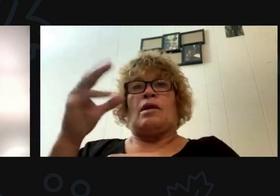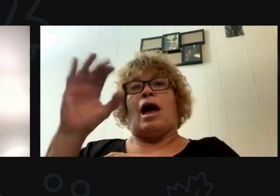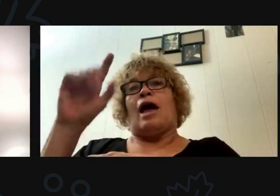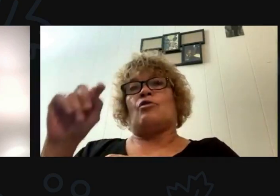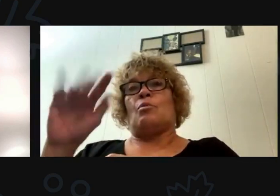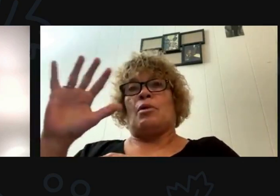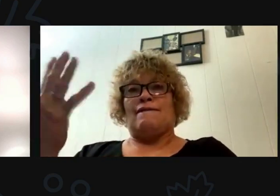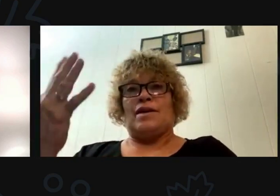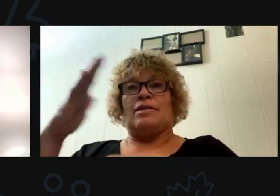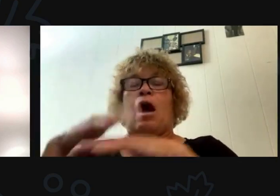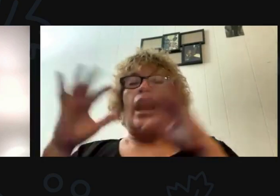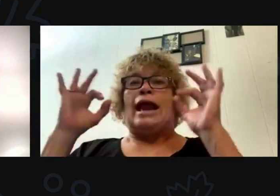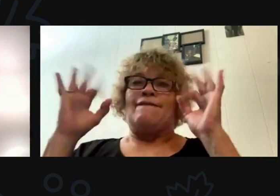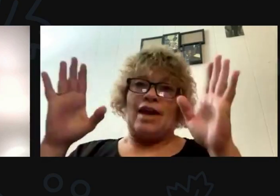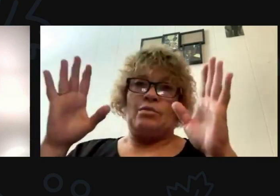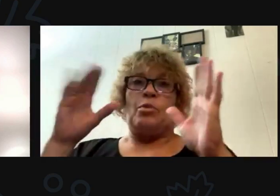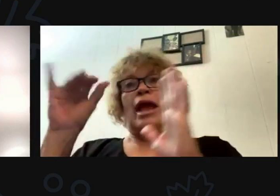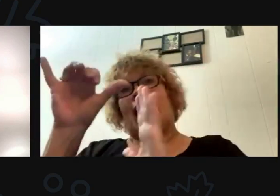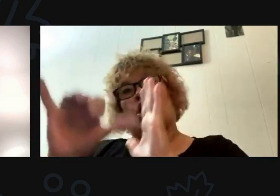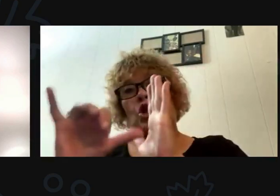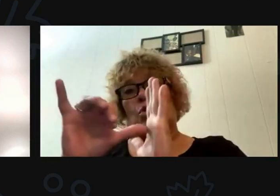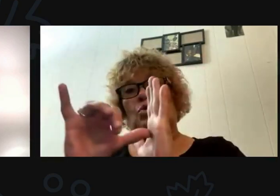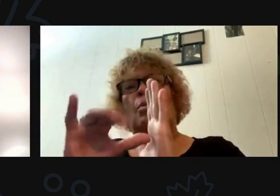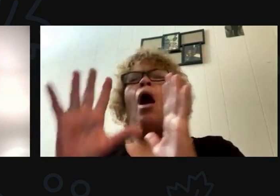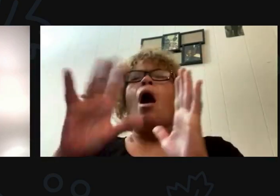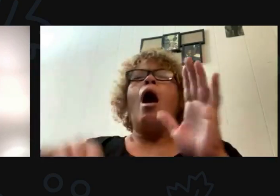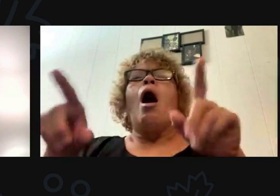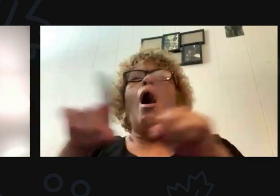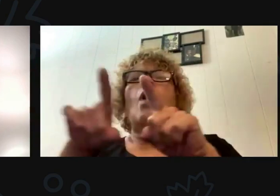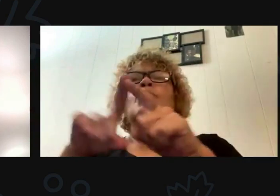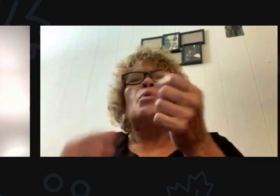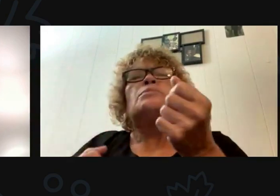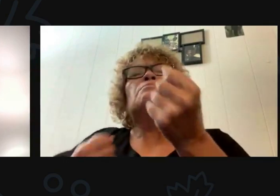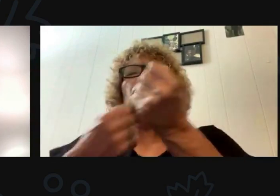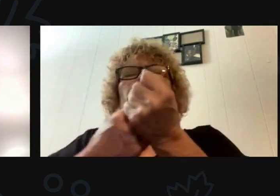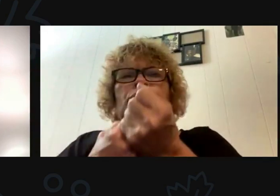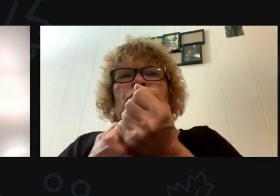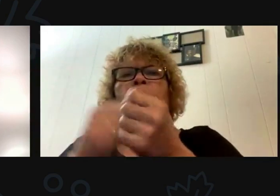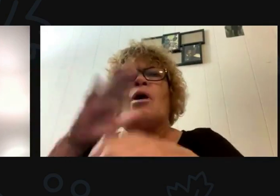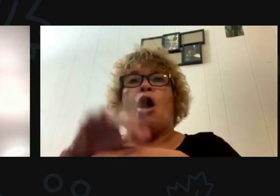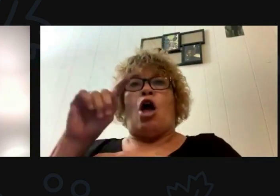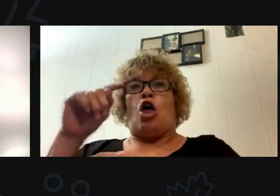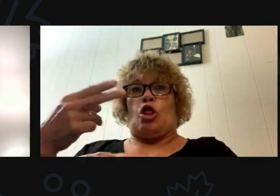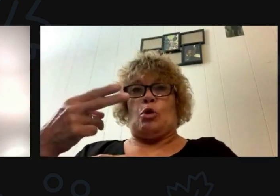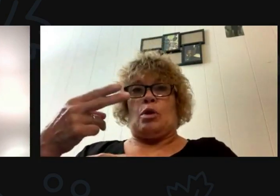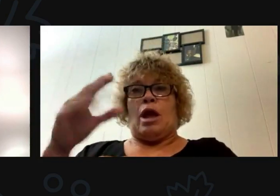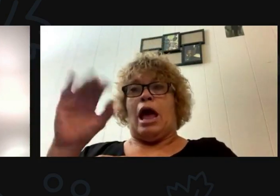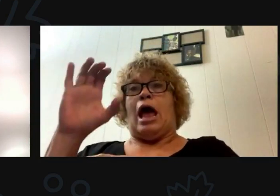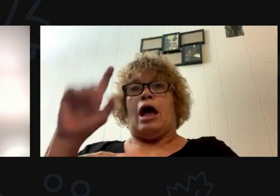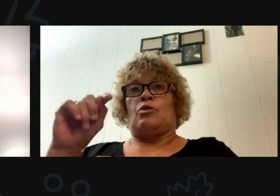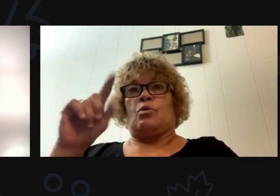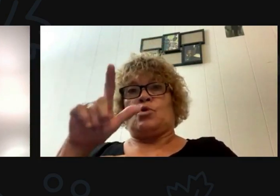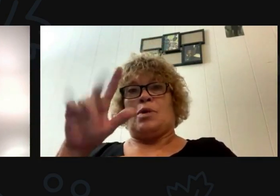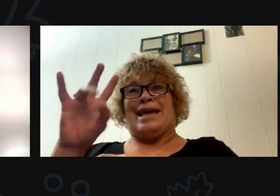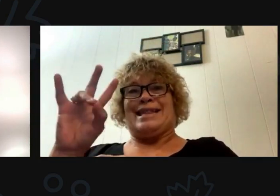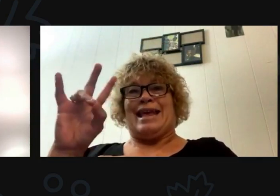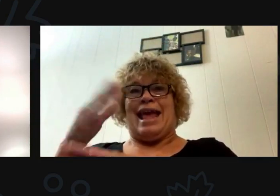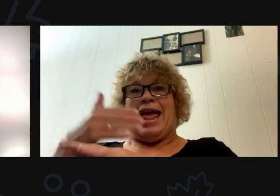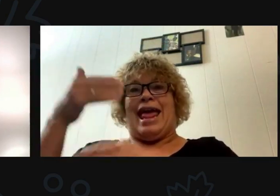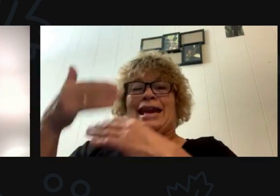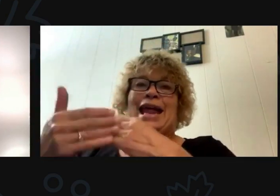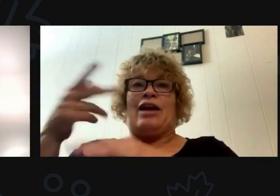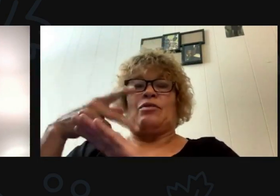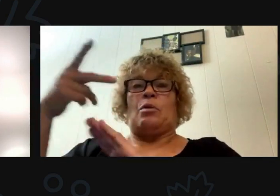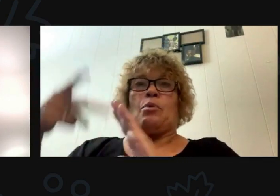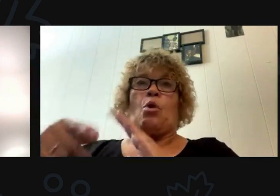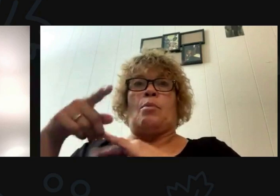our Facebook and YouTube pages. One more thing to promote. On Thursday, October 27th, the next program in the virtual